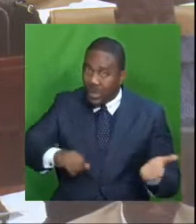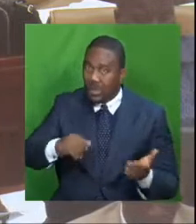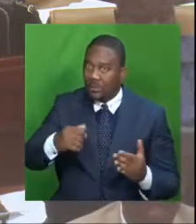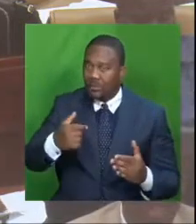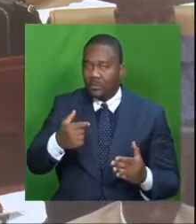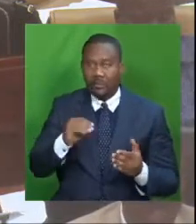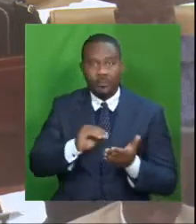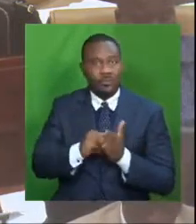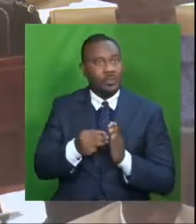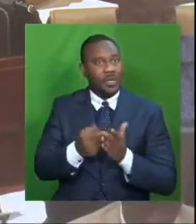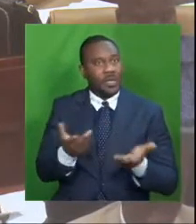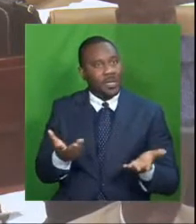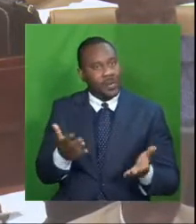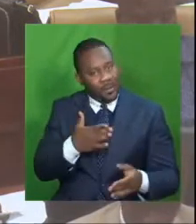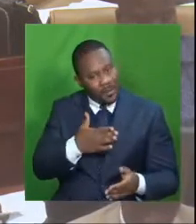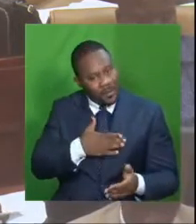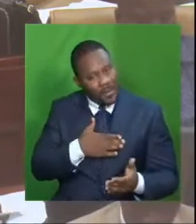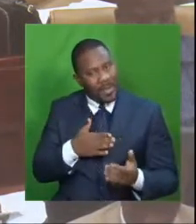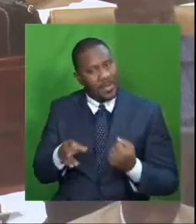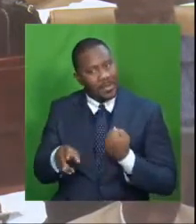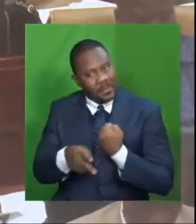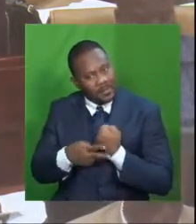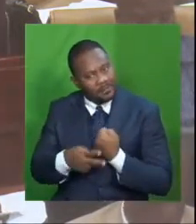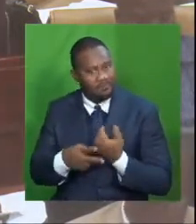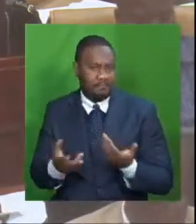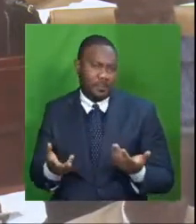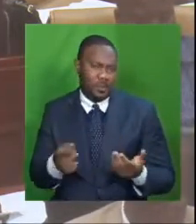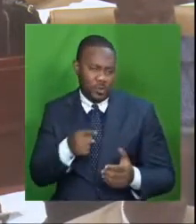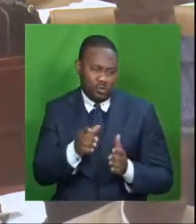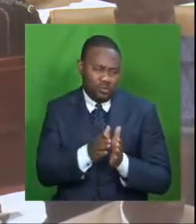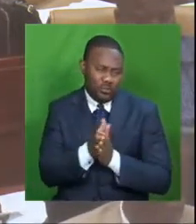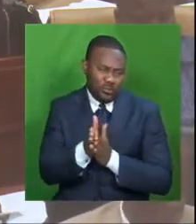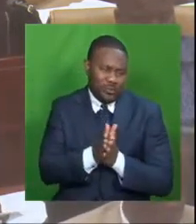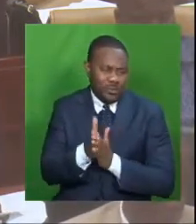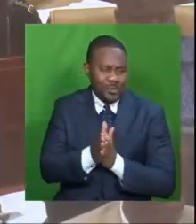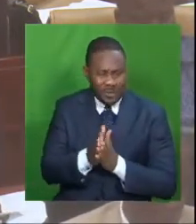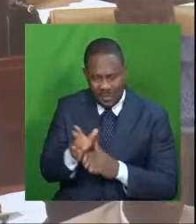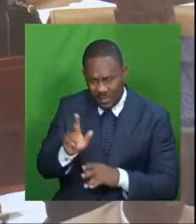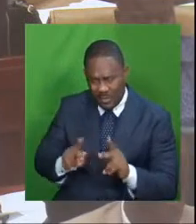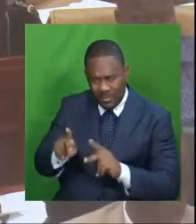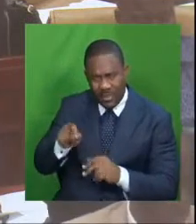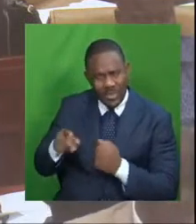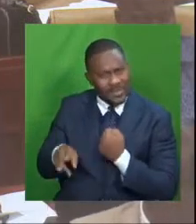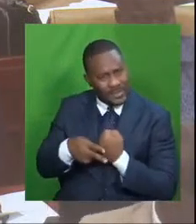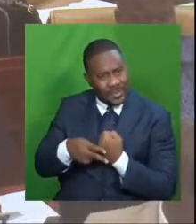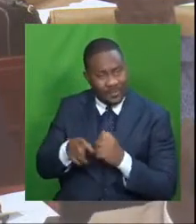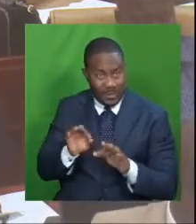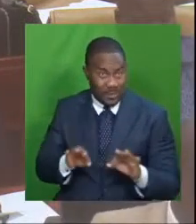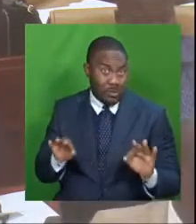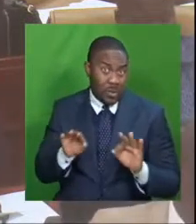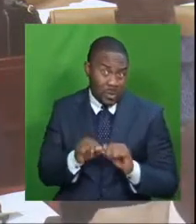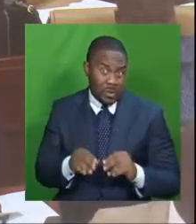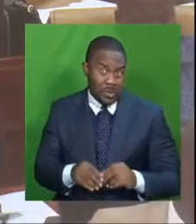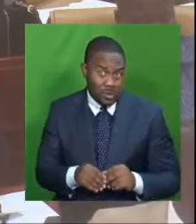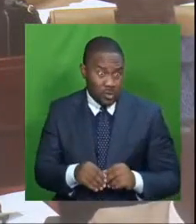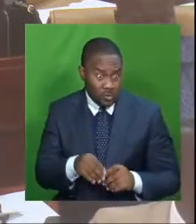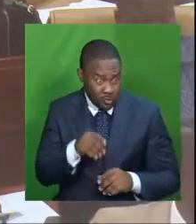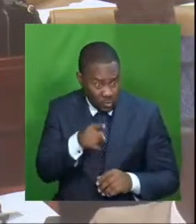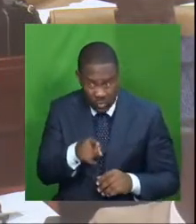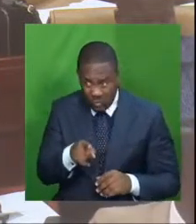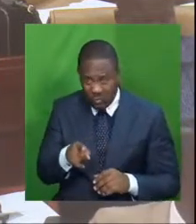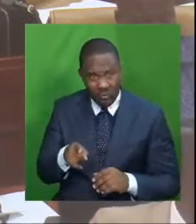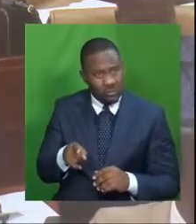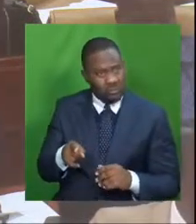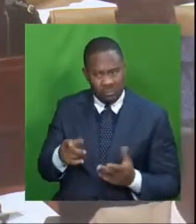you should be interested in people saving because it is very beneficial to your economy. Rather, you are discouraging